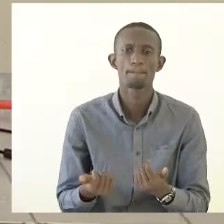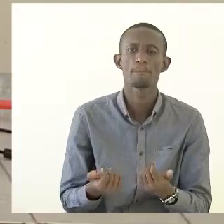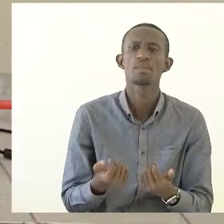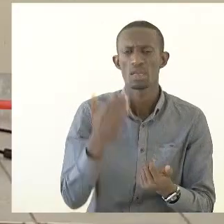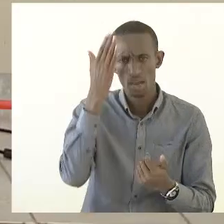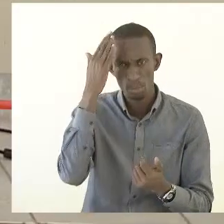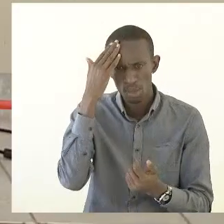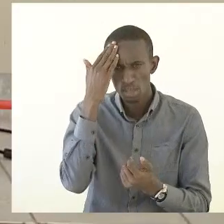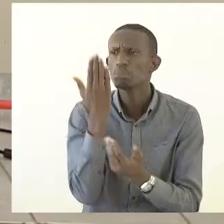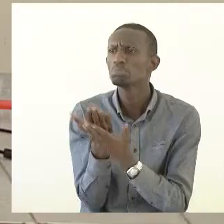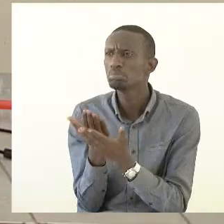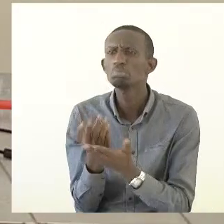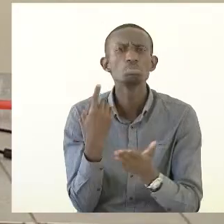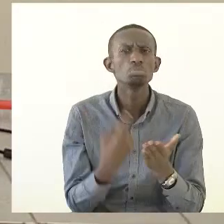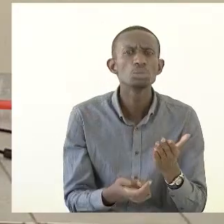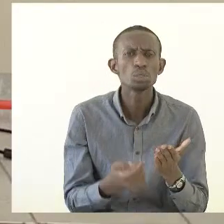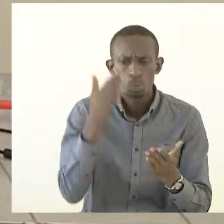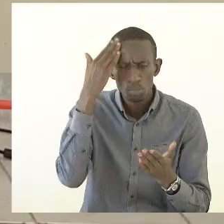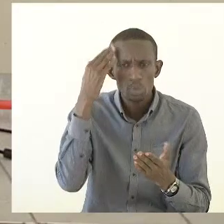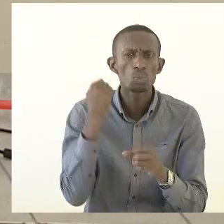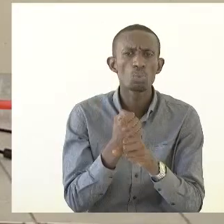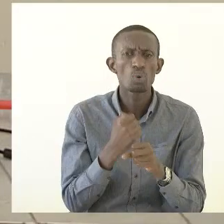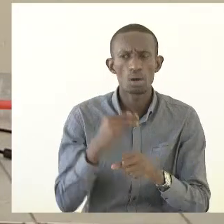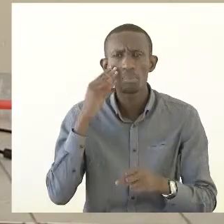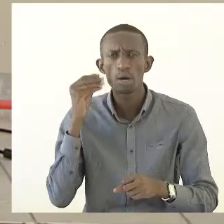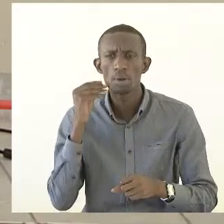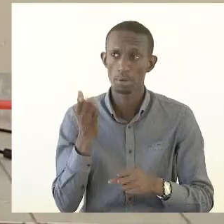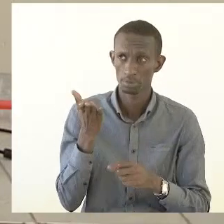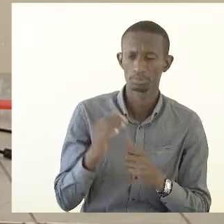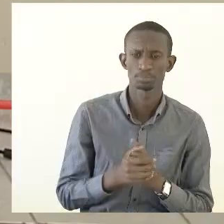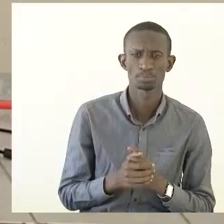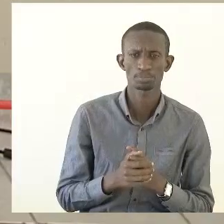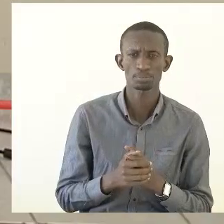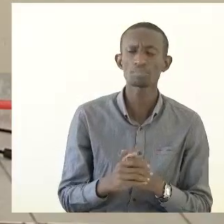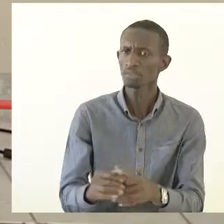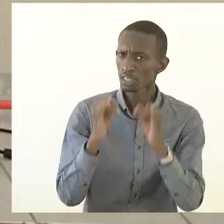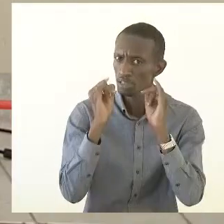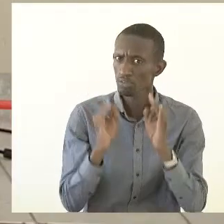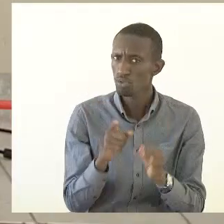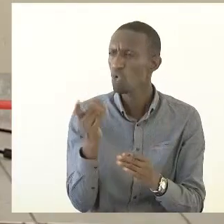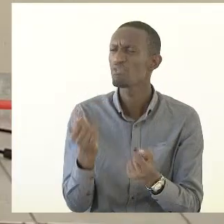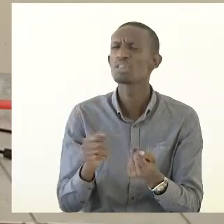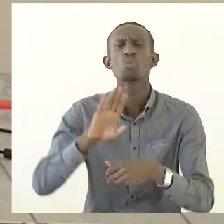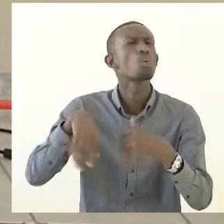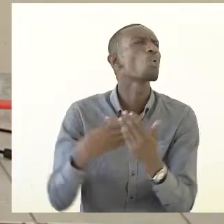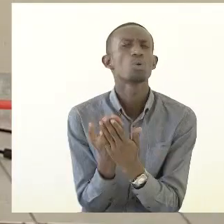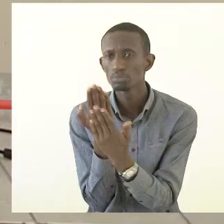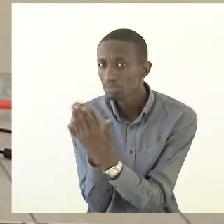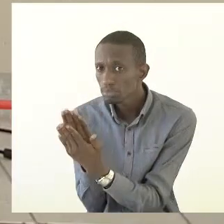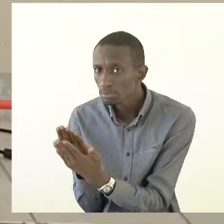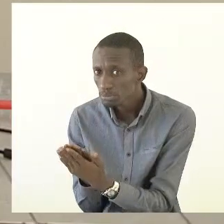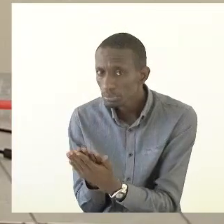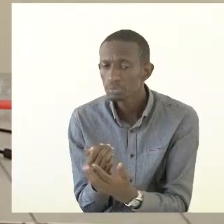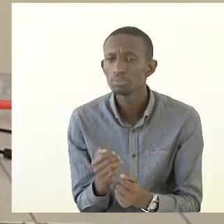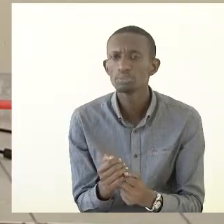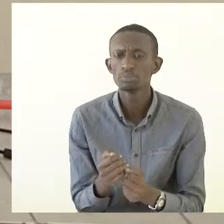are the reagents we need to carry that experiment. All right? When you have all those requirements, when you know the reagent